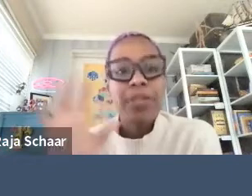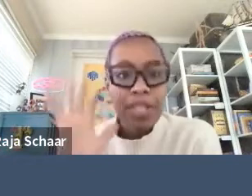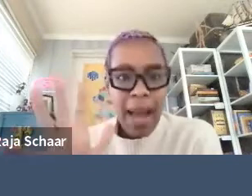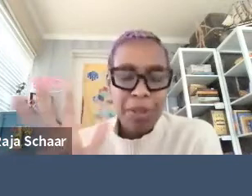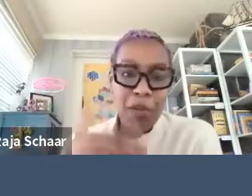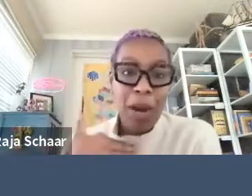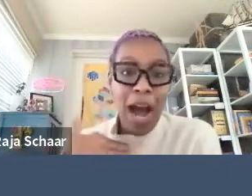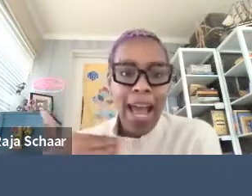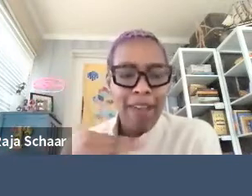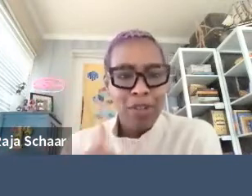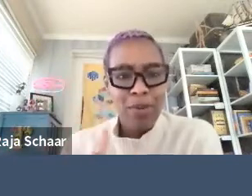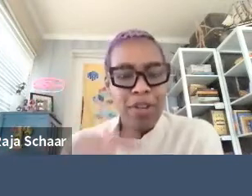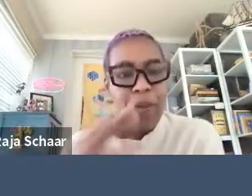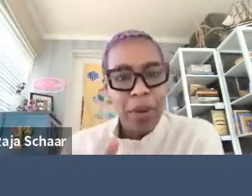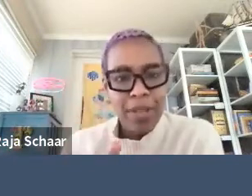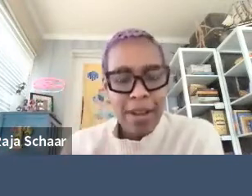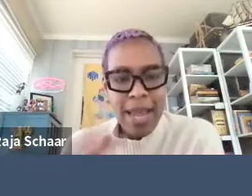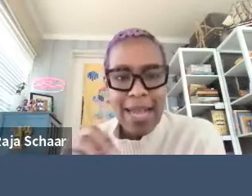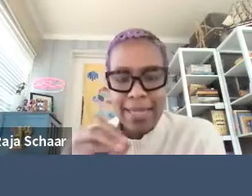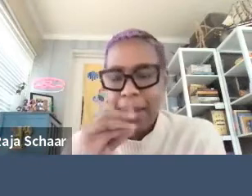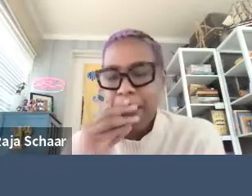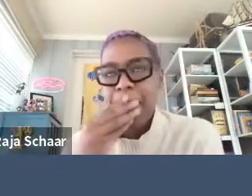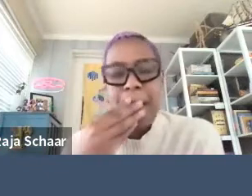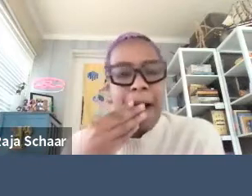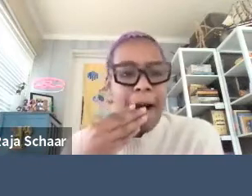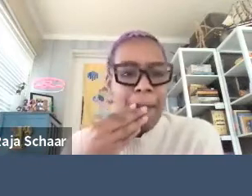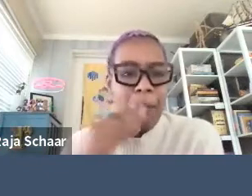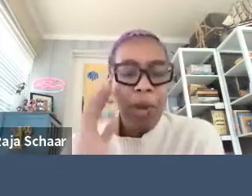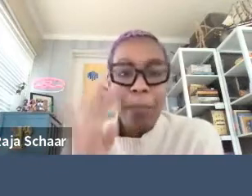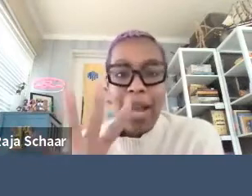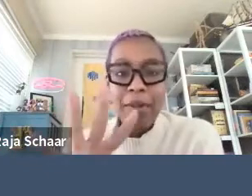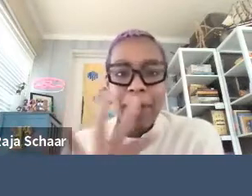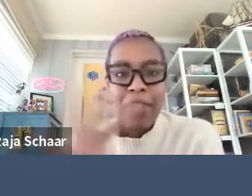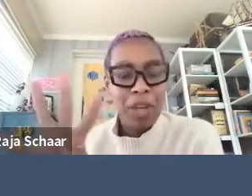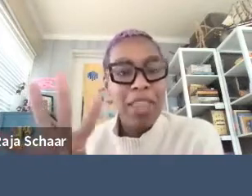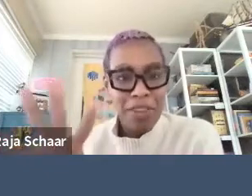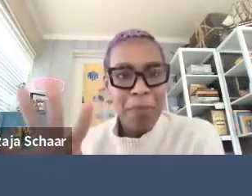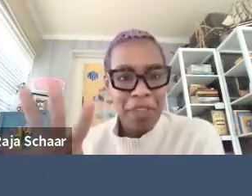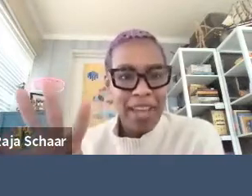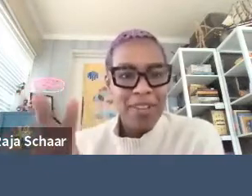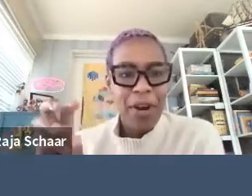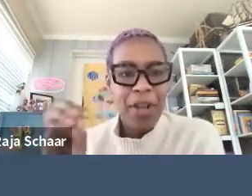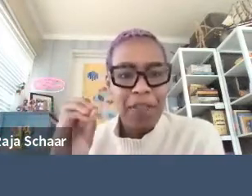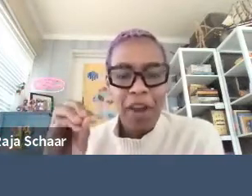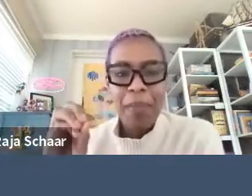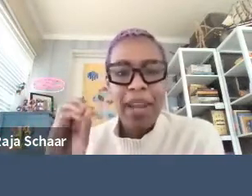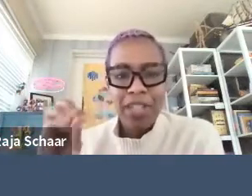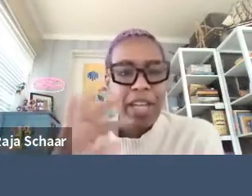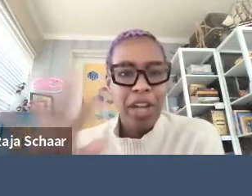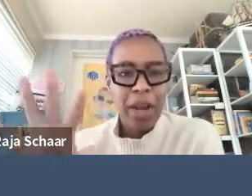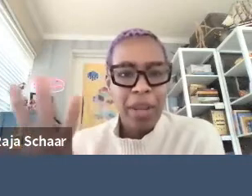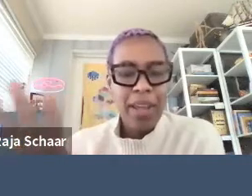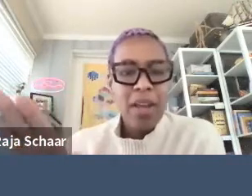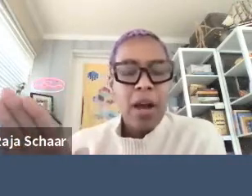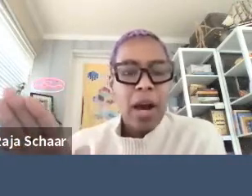But here's a snapshot of what I have chosen to focus on as a designer. What my three simple things are the environment,